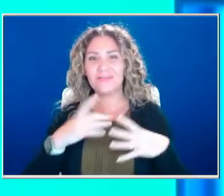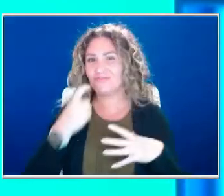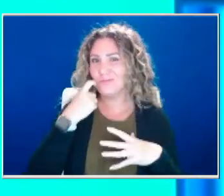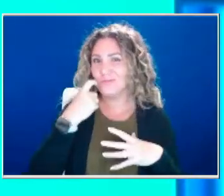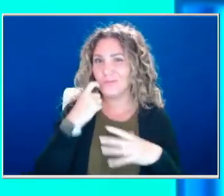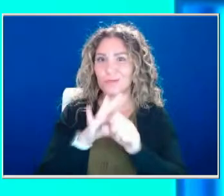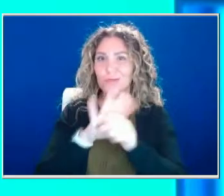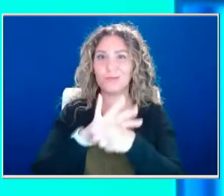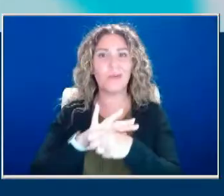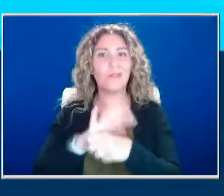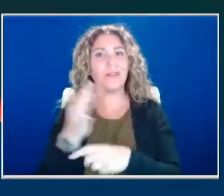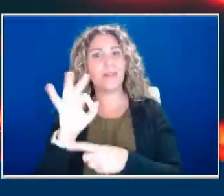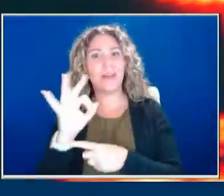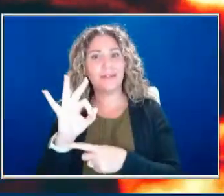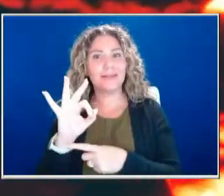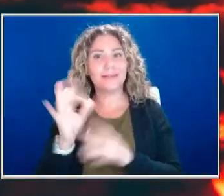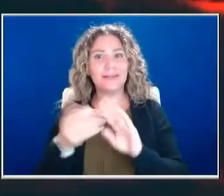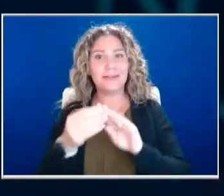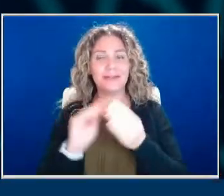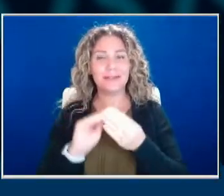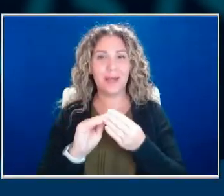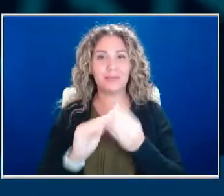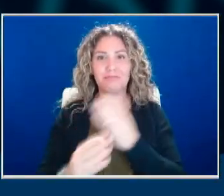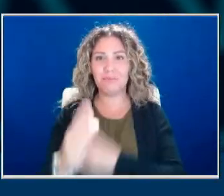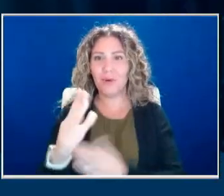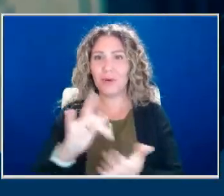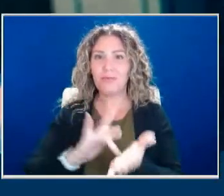Update starts right now.